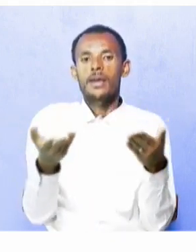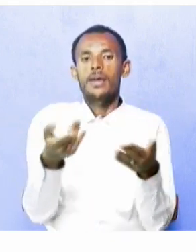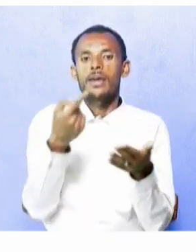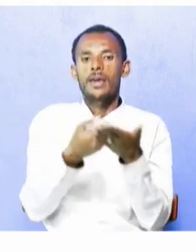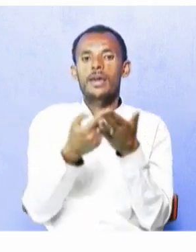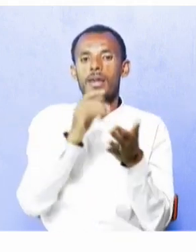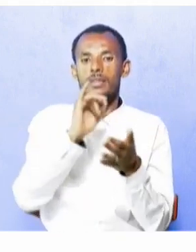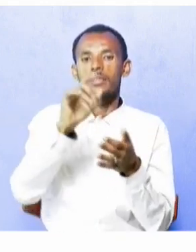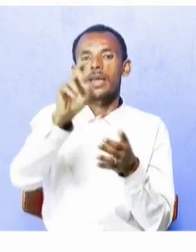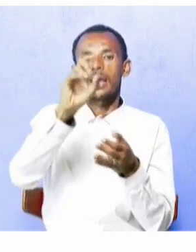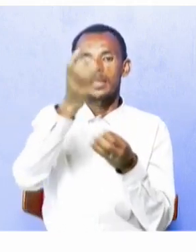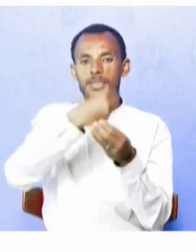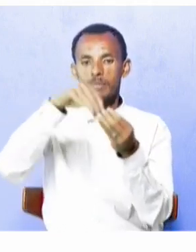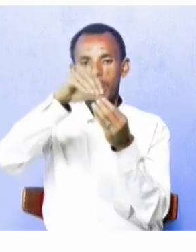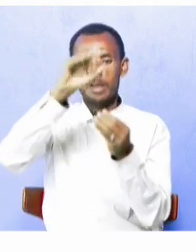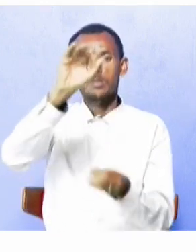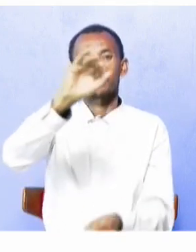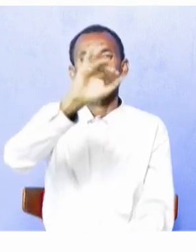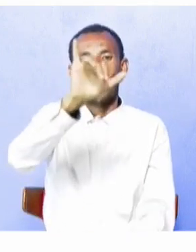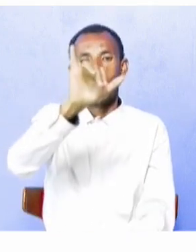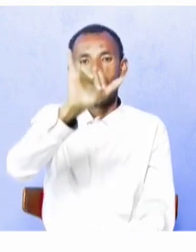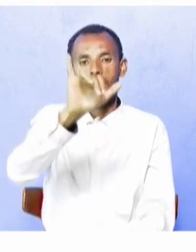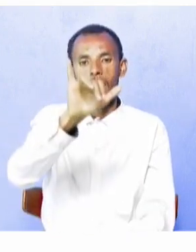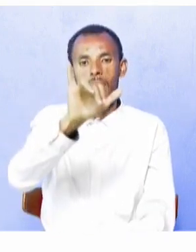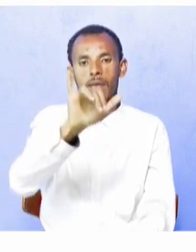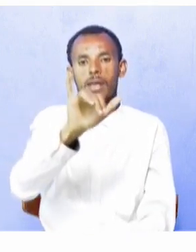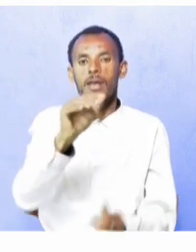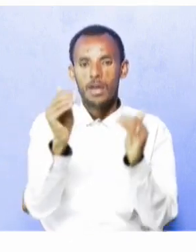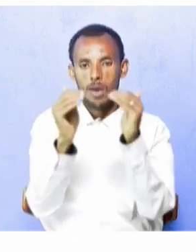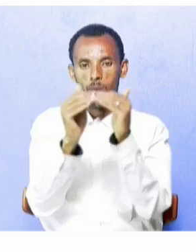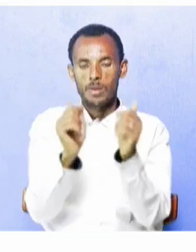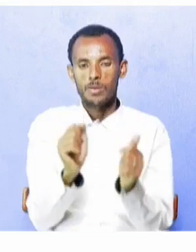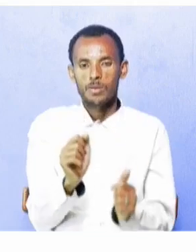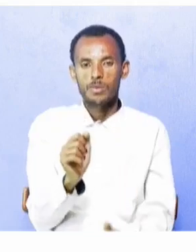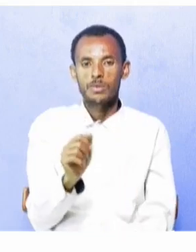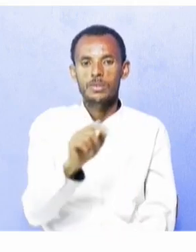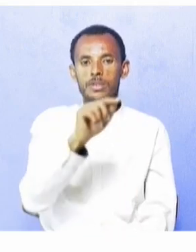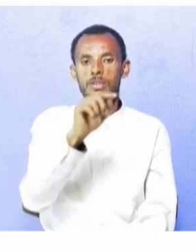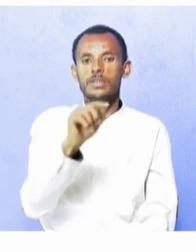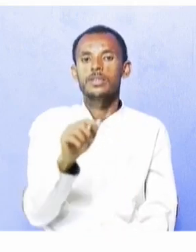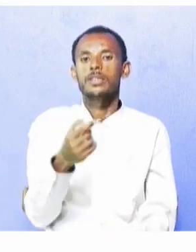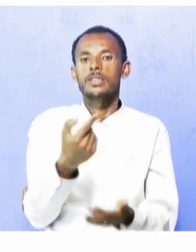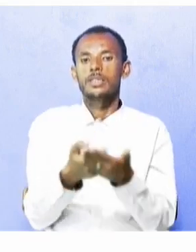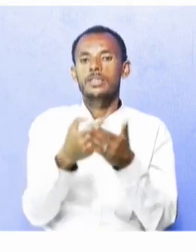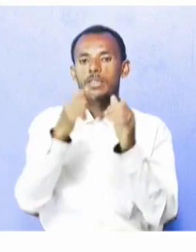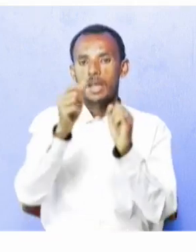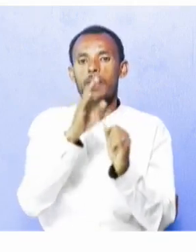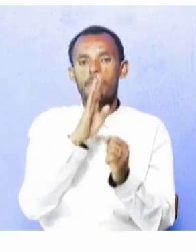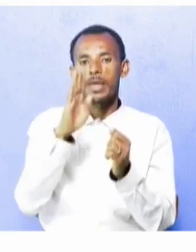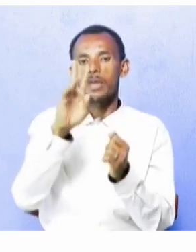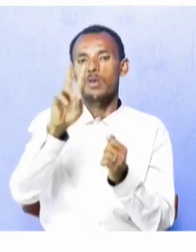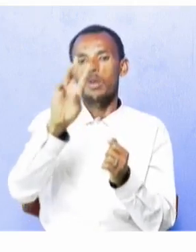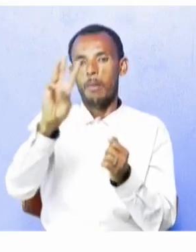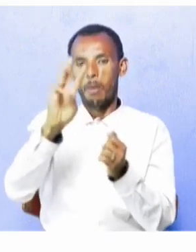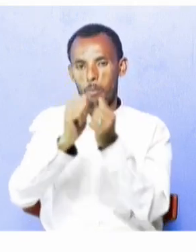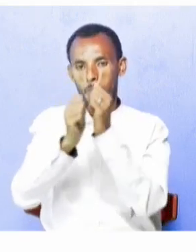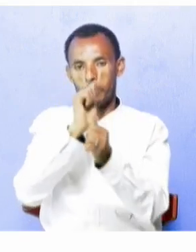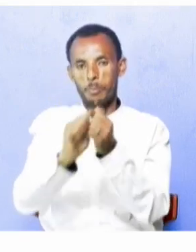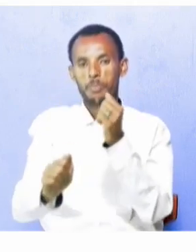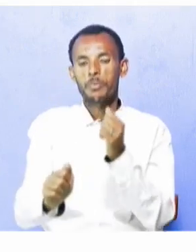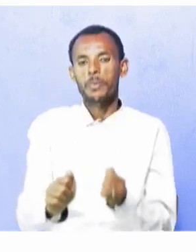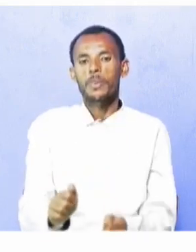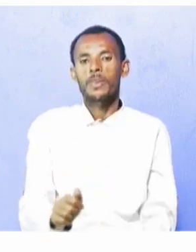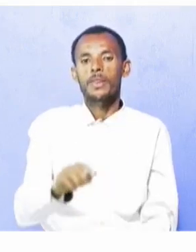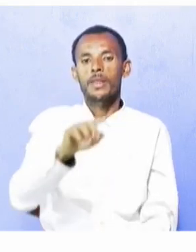is X plus Y. X plus Y is equal to, this can also be cancelled each other,